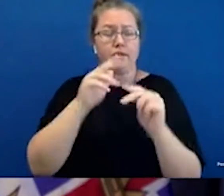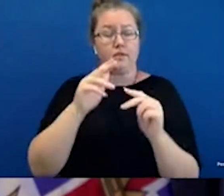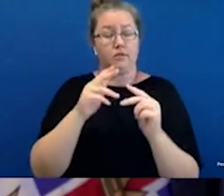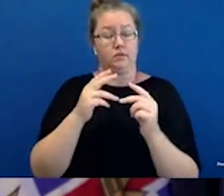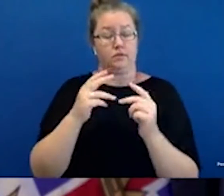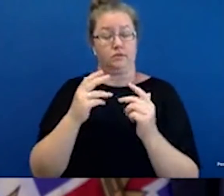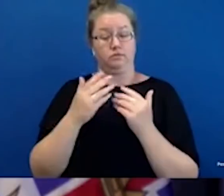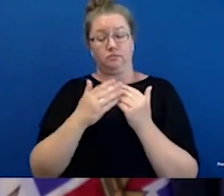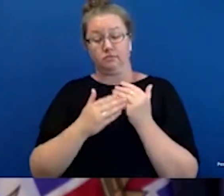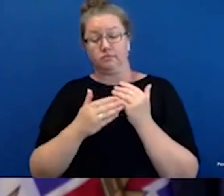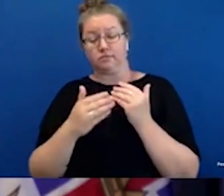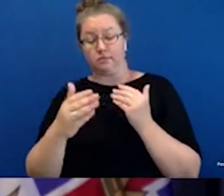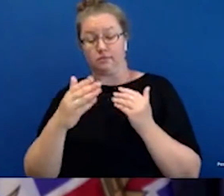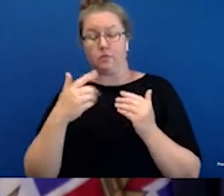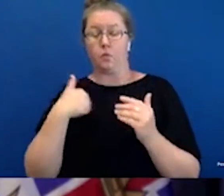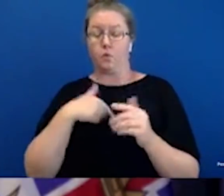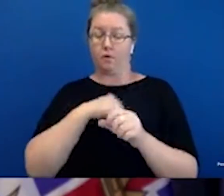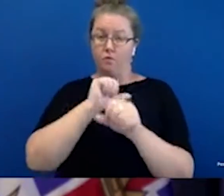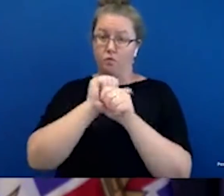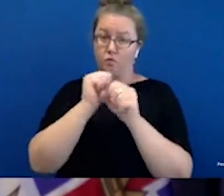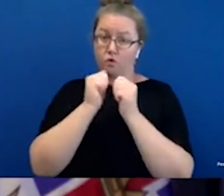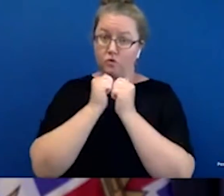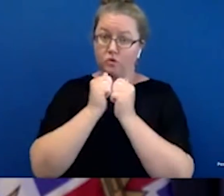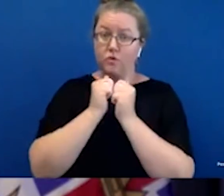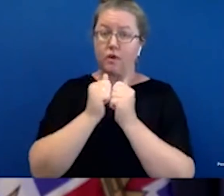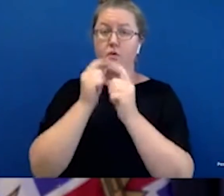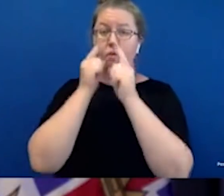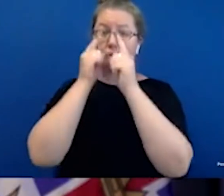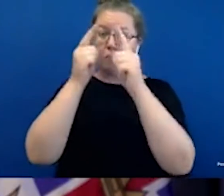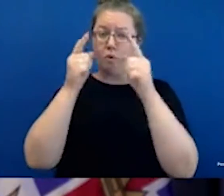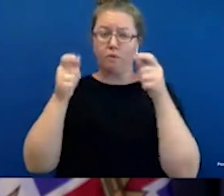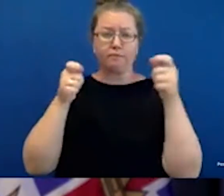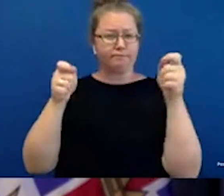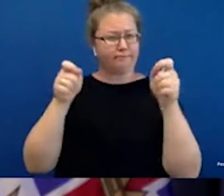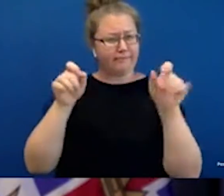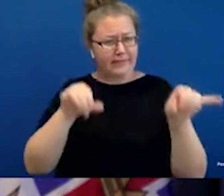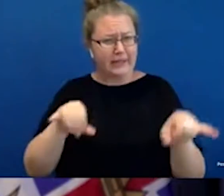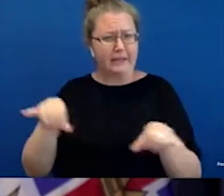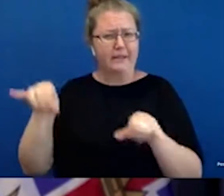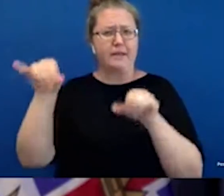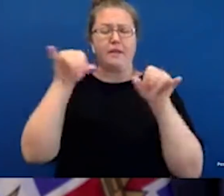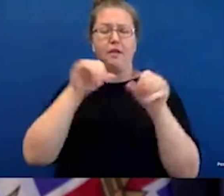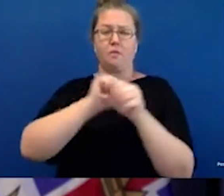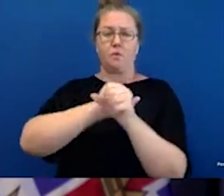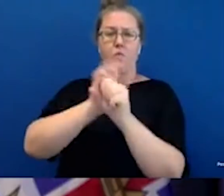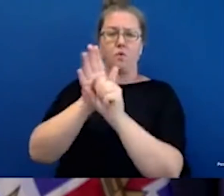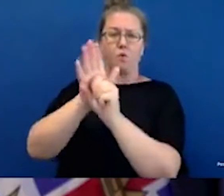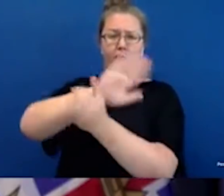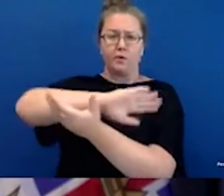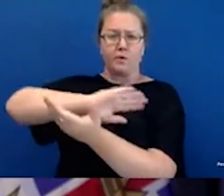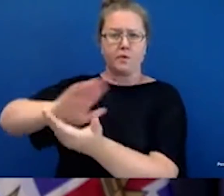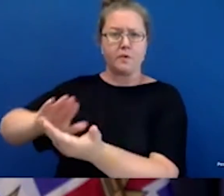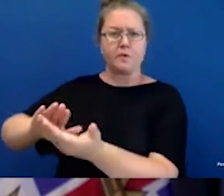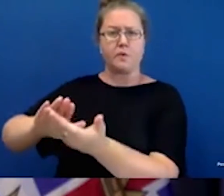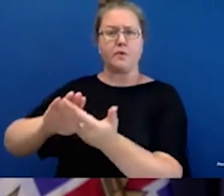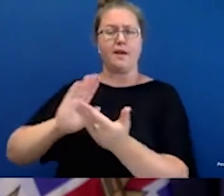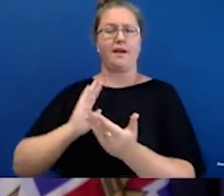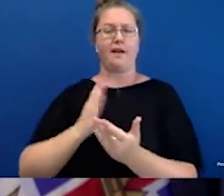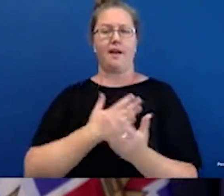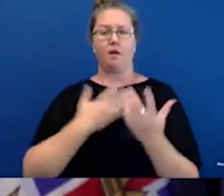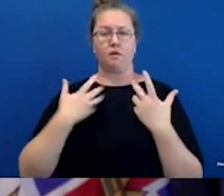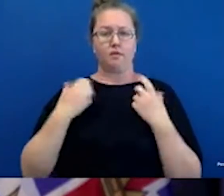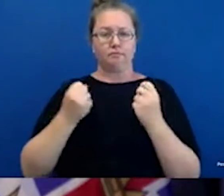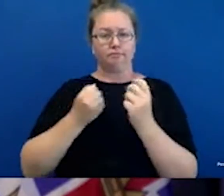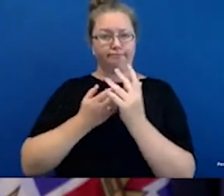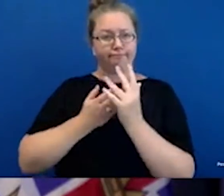this together and working together to control a common foe like we have with this COVID-19 builds